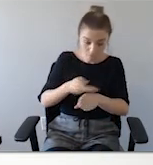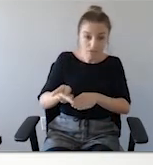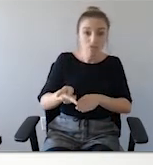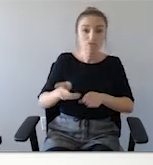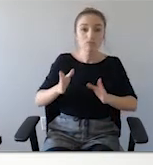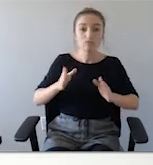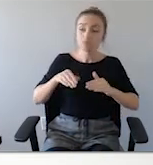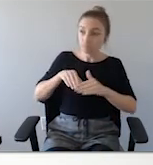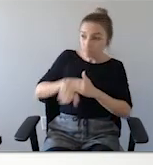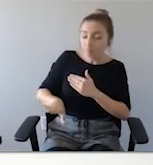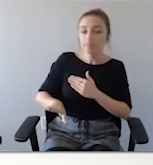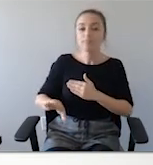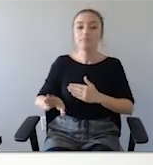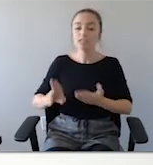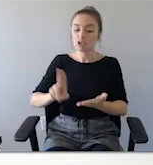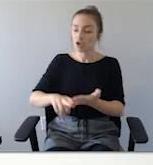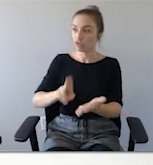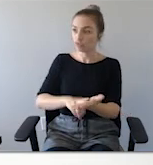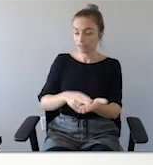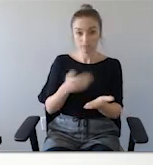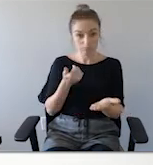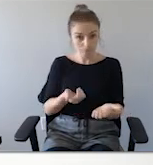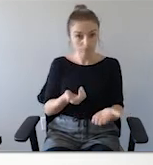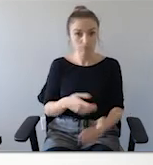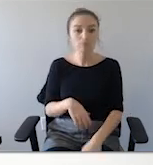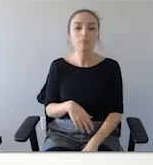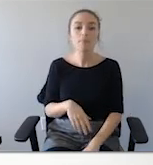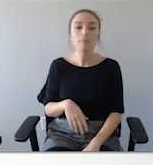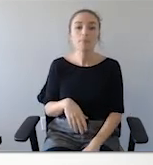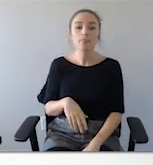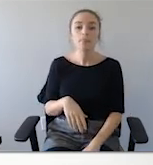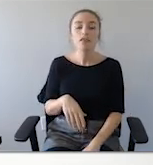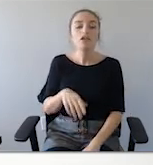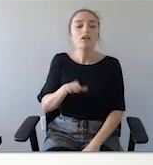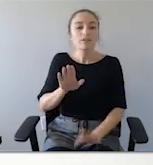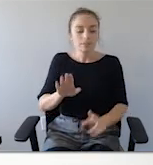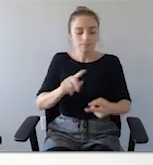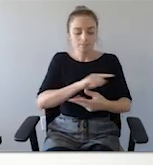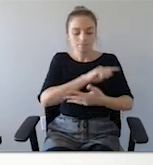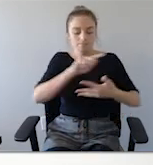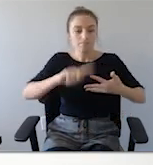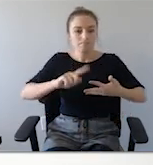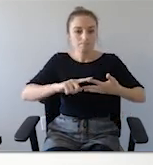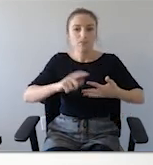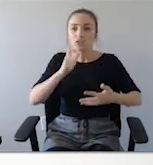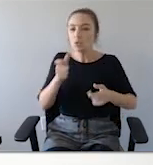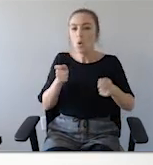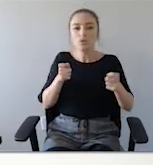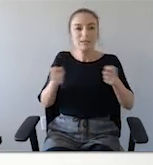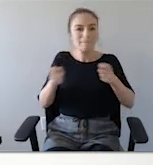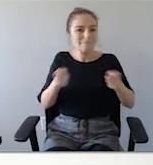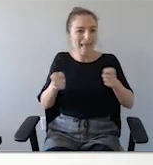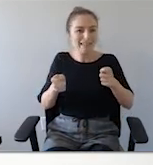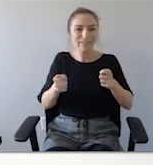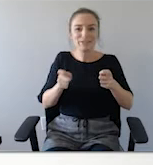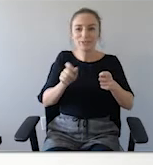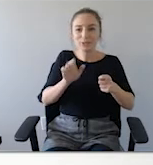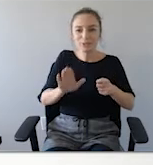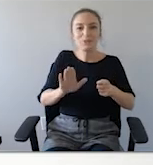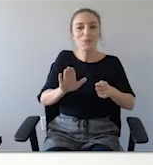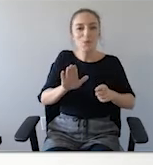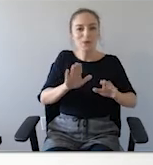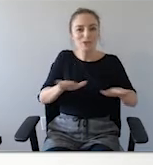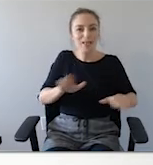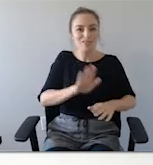Don't micromanage your child's education. For one, it'll drive you insane. You got multiple players, and we saw that